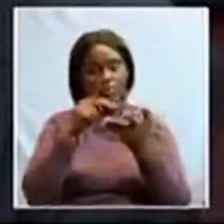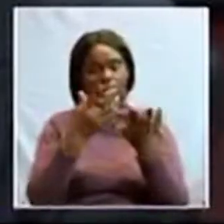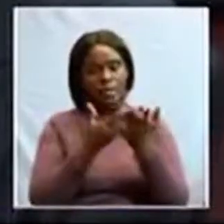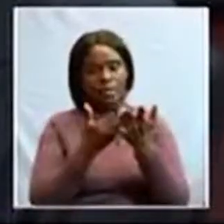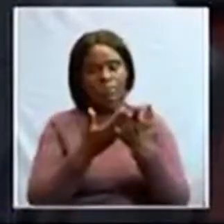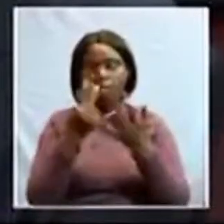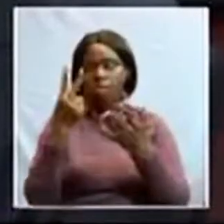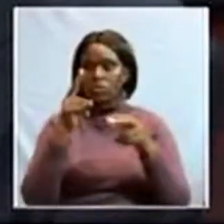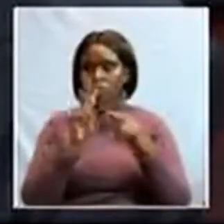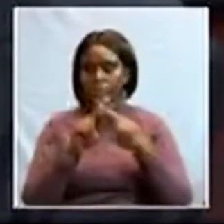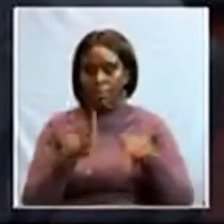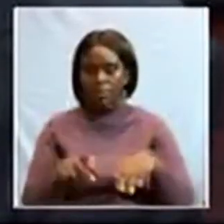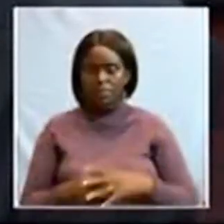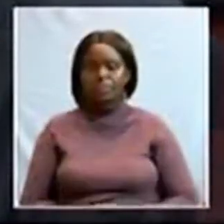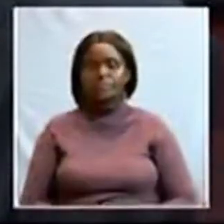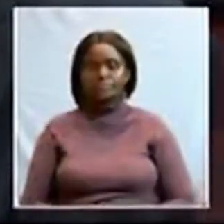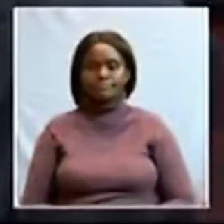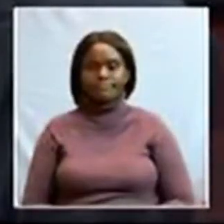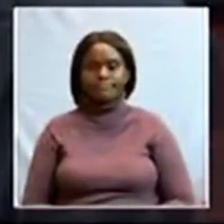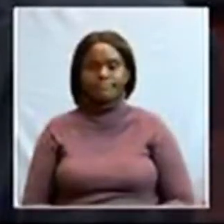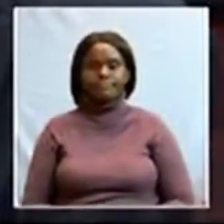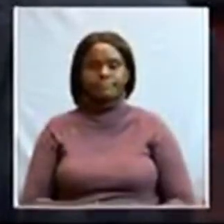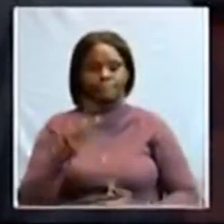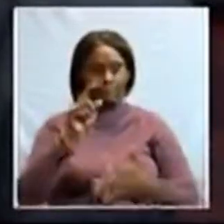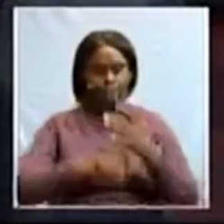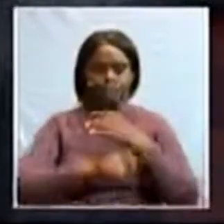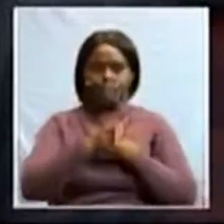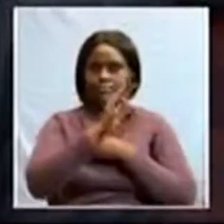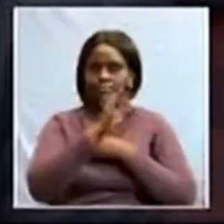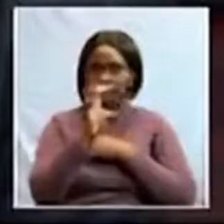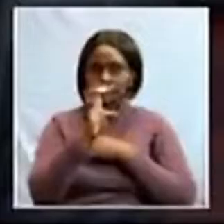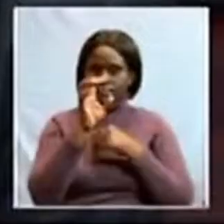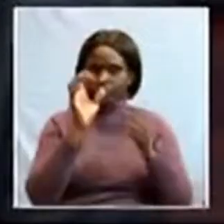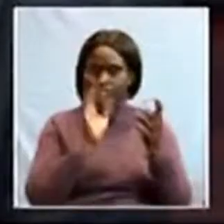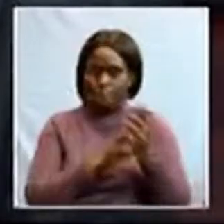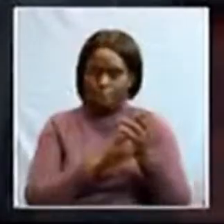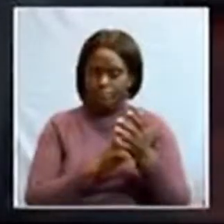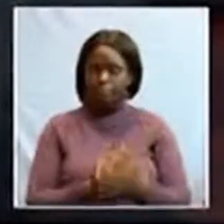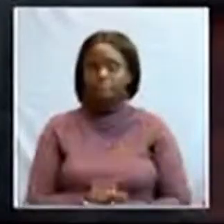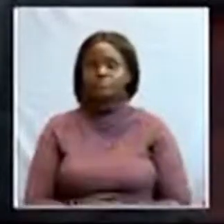Two, Chair. At the rate of 600.